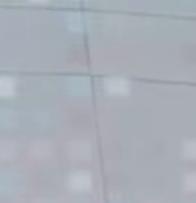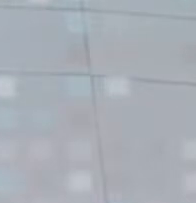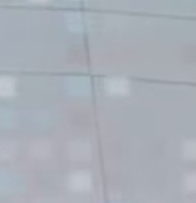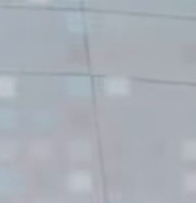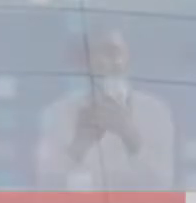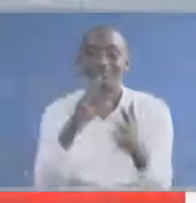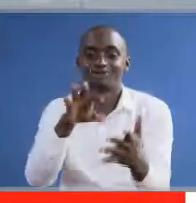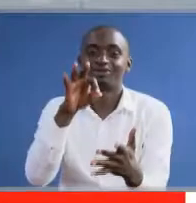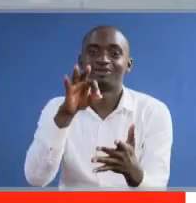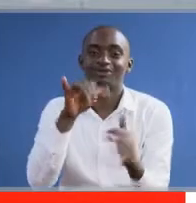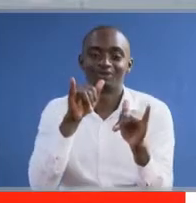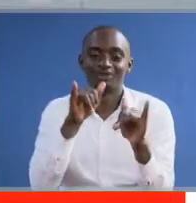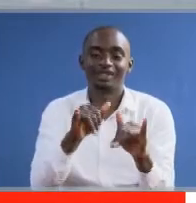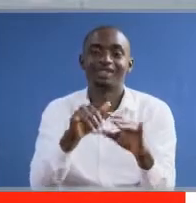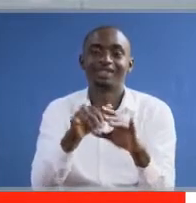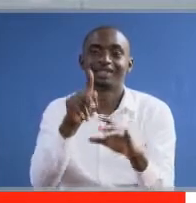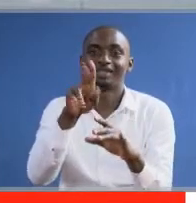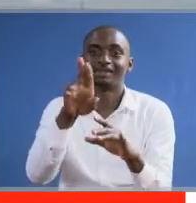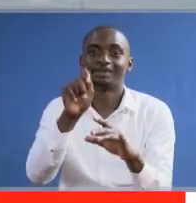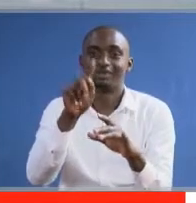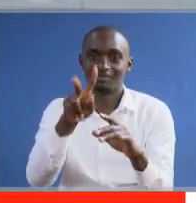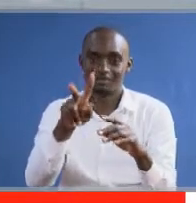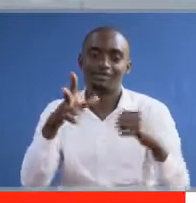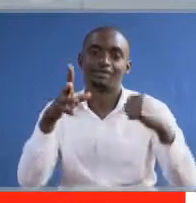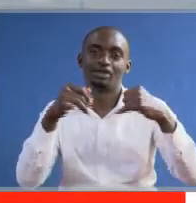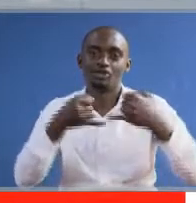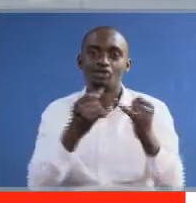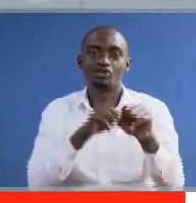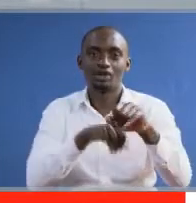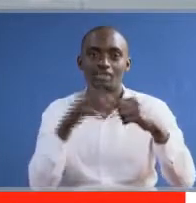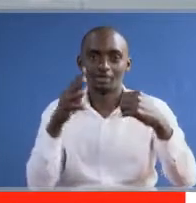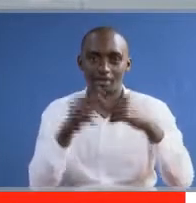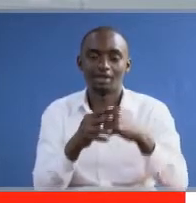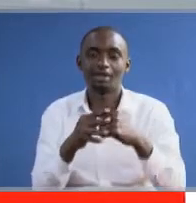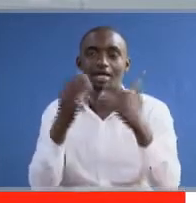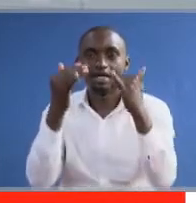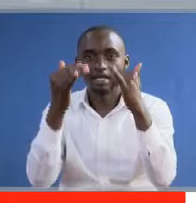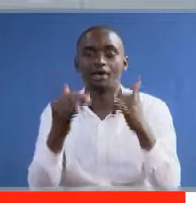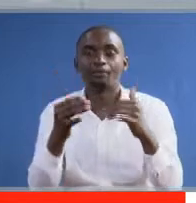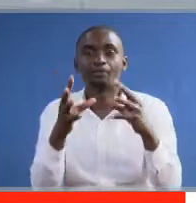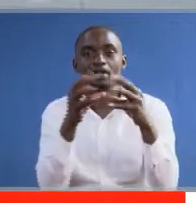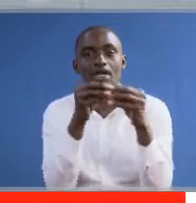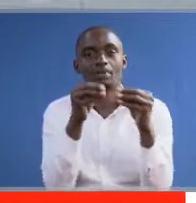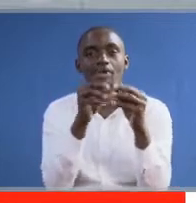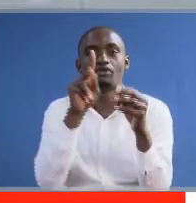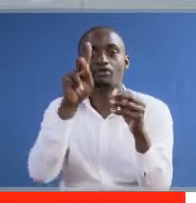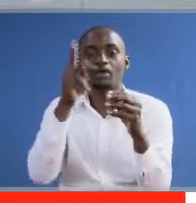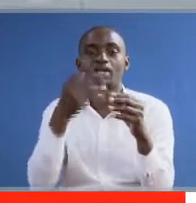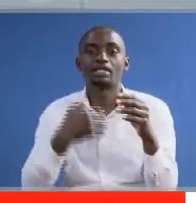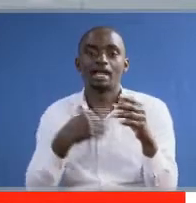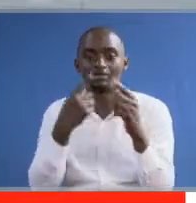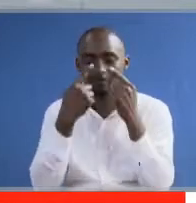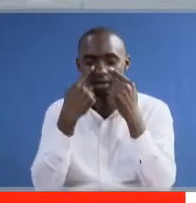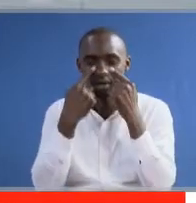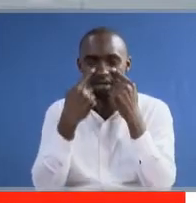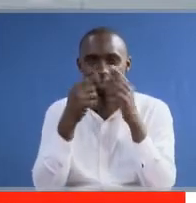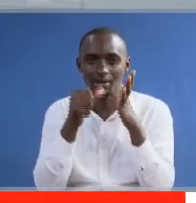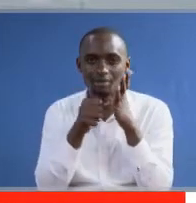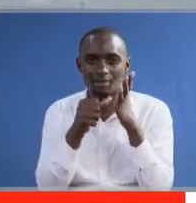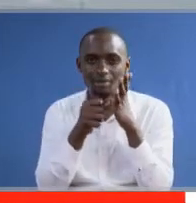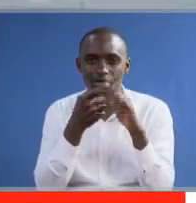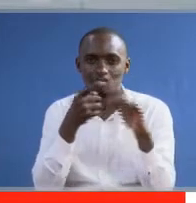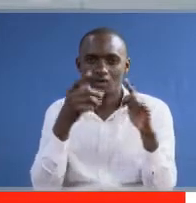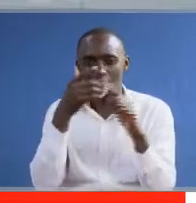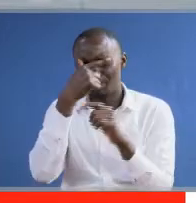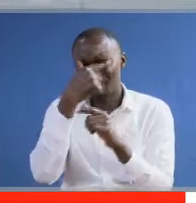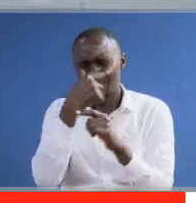Thank you for choosing to stay with KUTV News at 9. We resume with news that a number of Kenyans are battling with eye problems ranging from blindness, severe